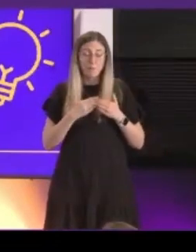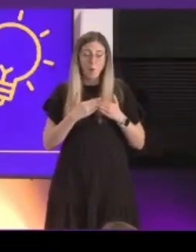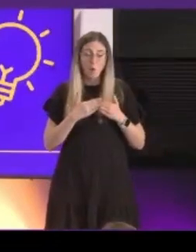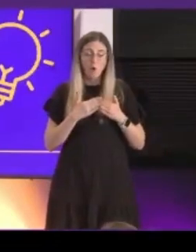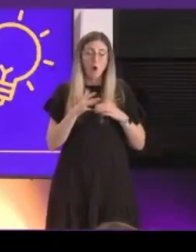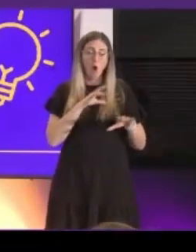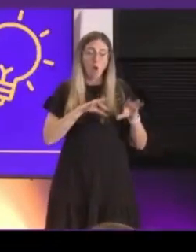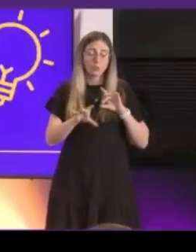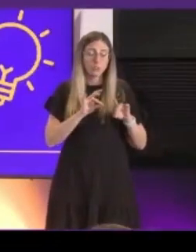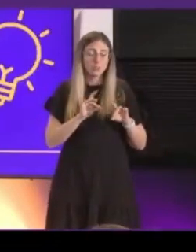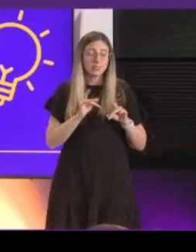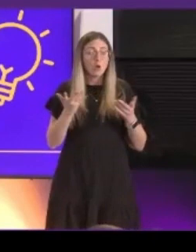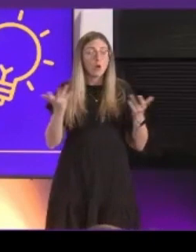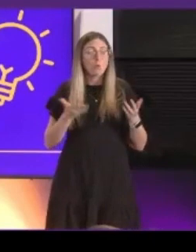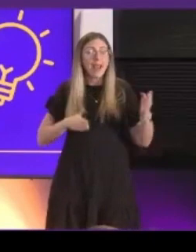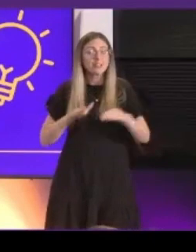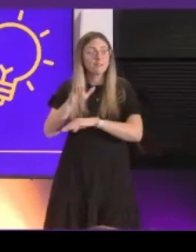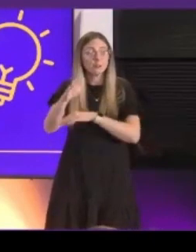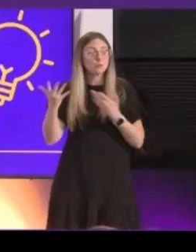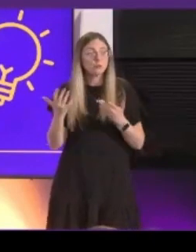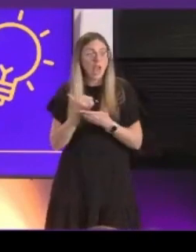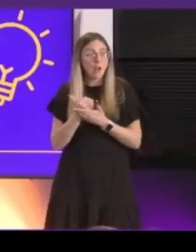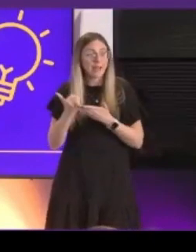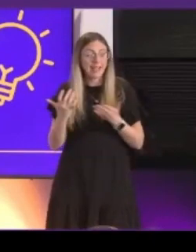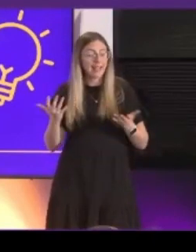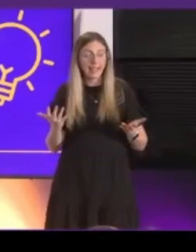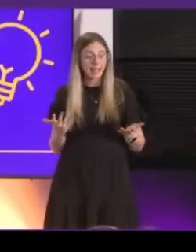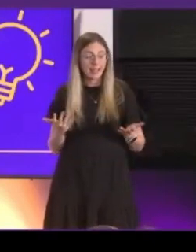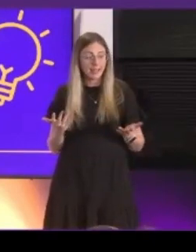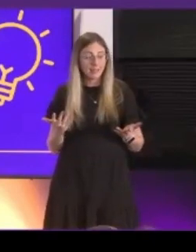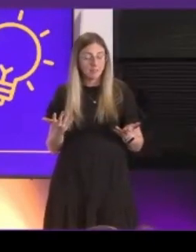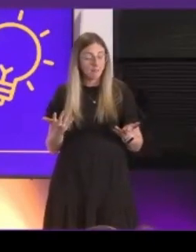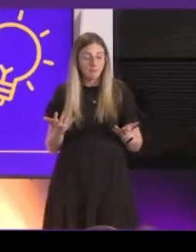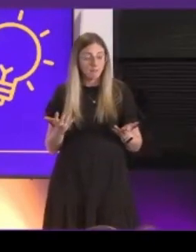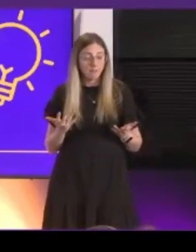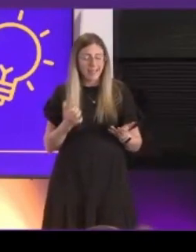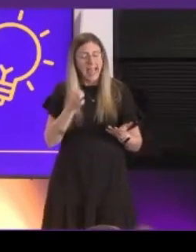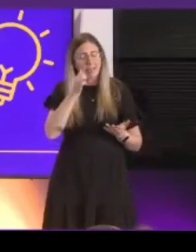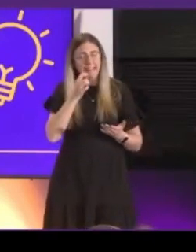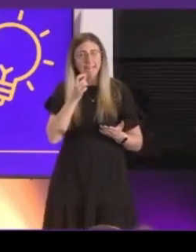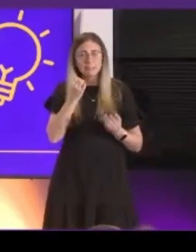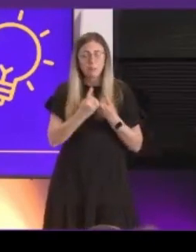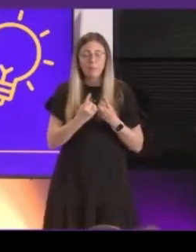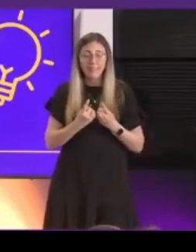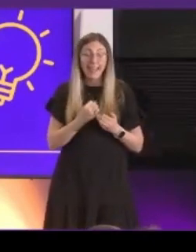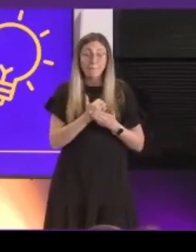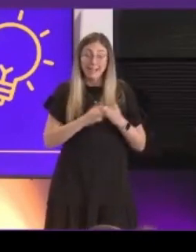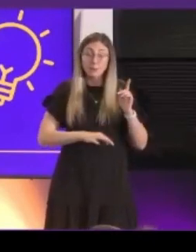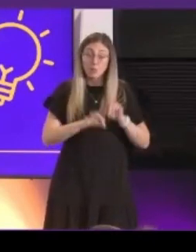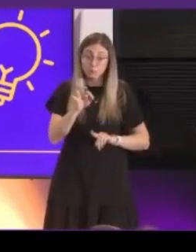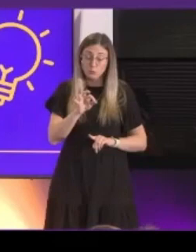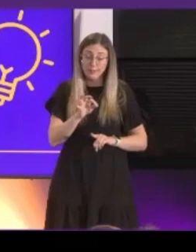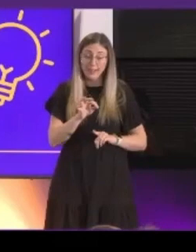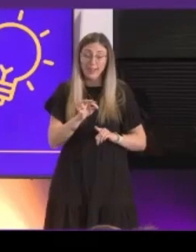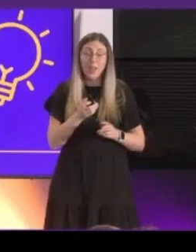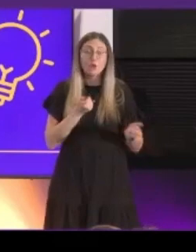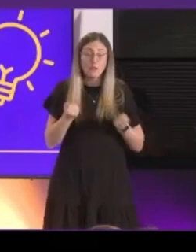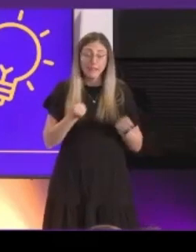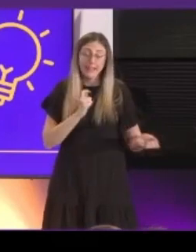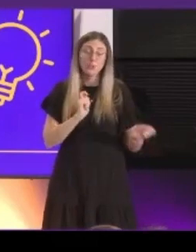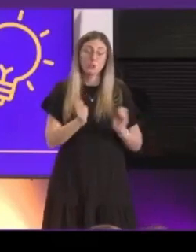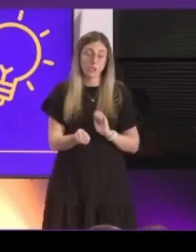HSBC. Where's the future of banking in this space? Look, I think there's a couple of things. Banks getting better. The regulation is